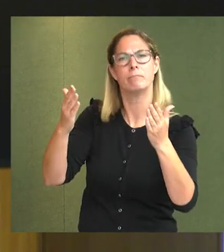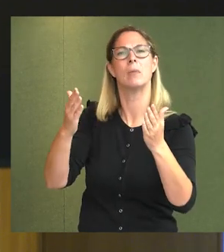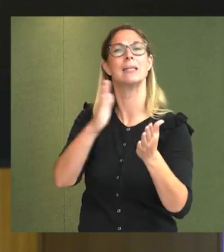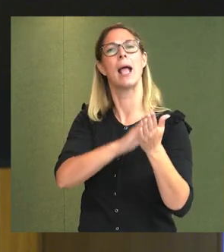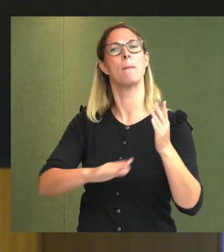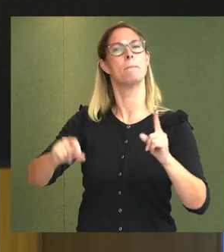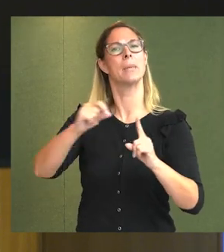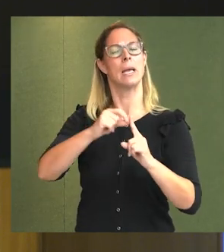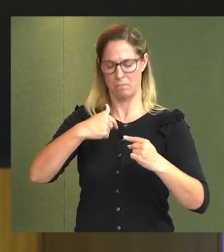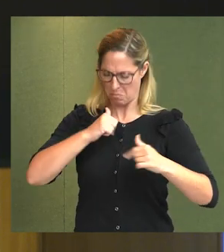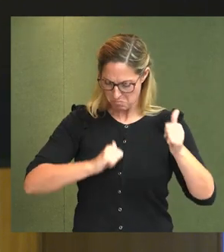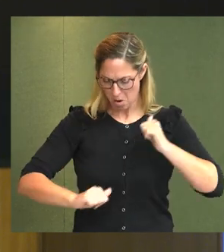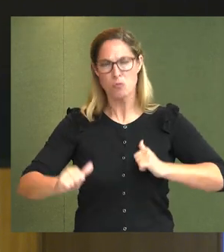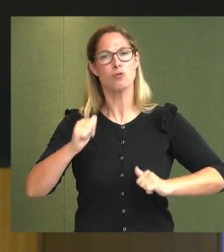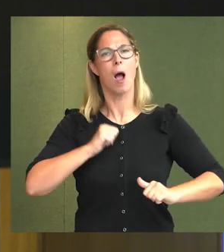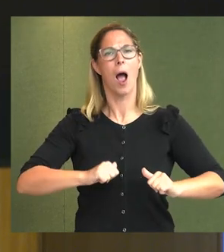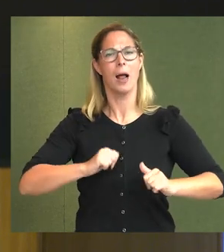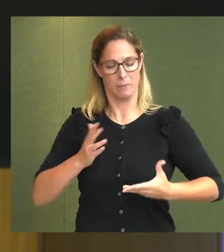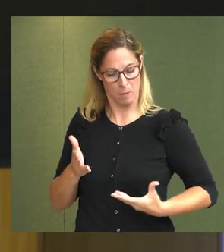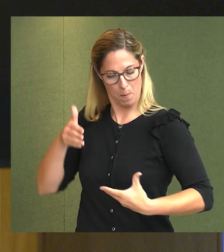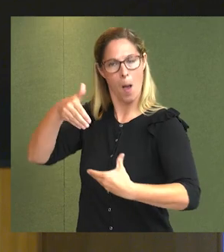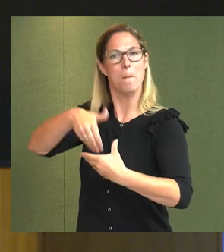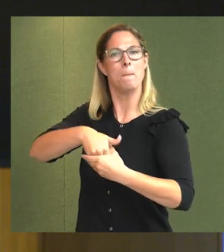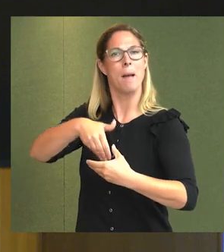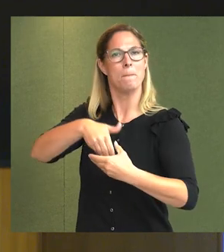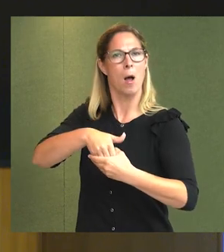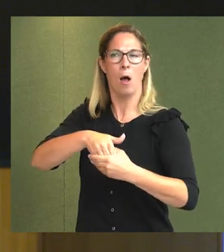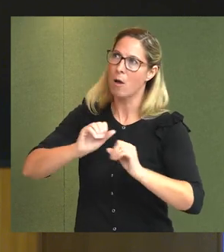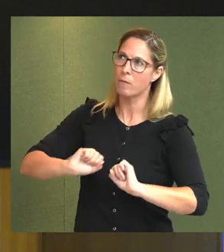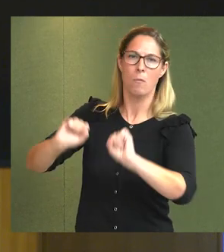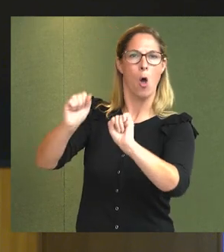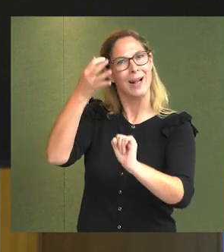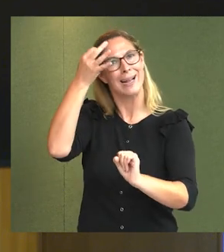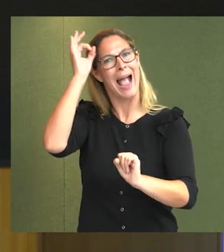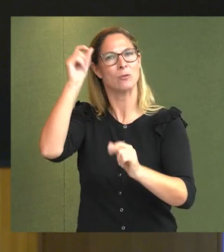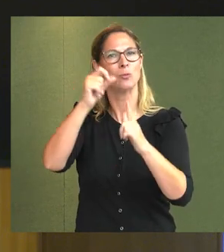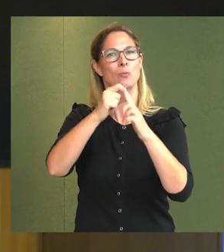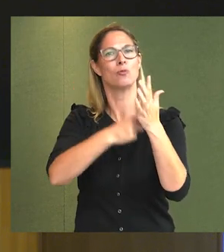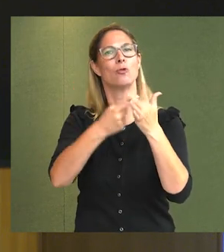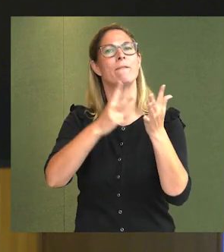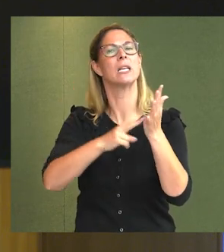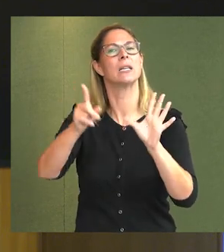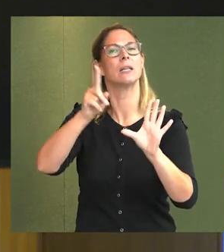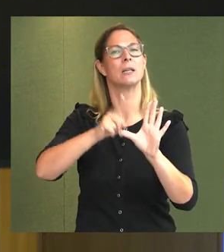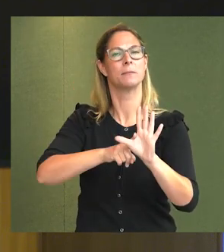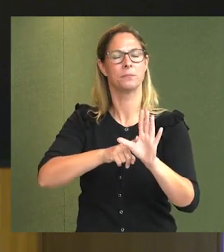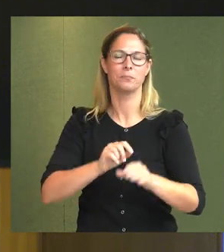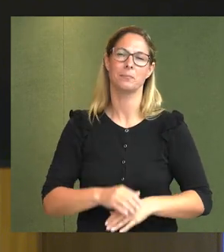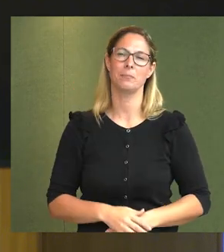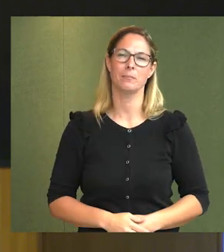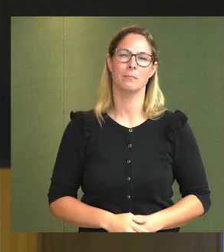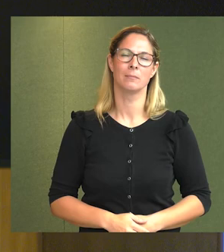pride of becoming a member of her Privy Council. One of my fondest childhood